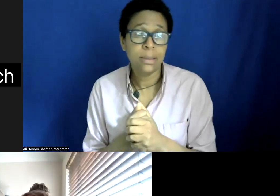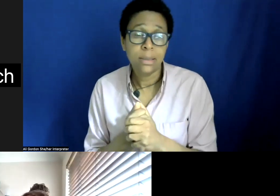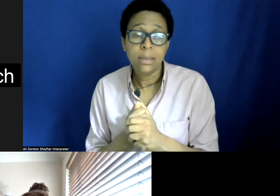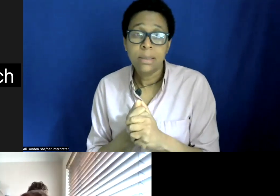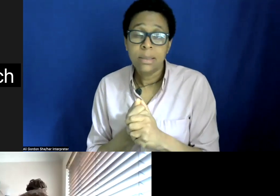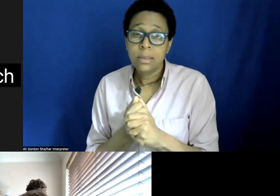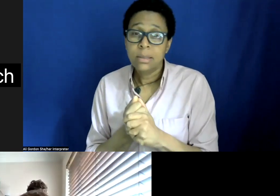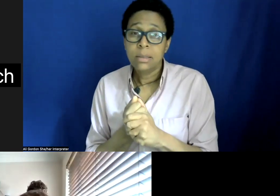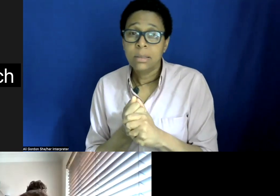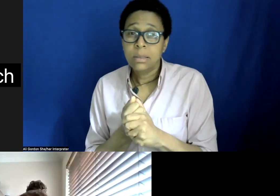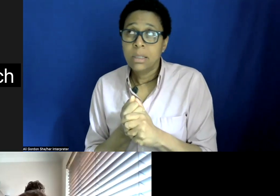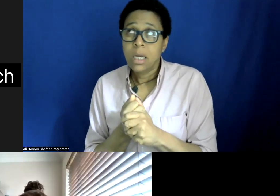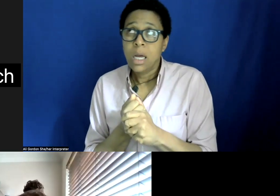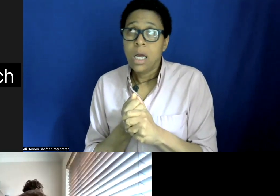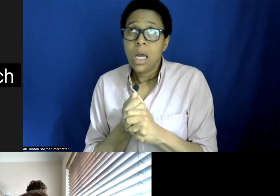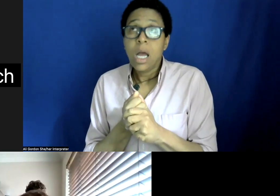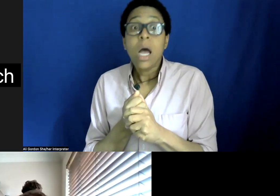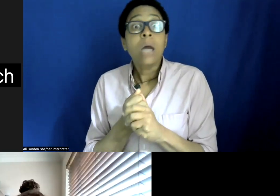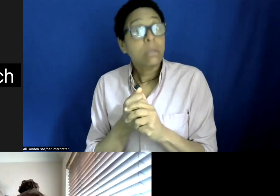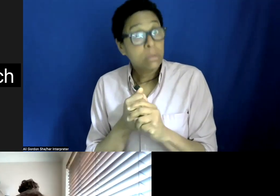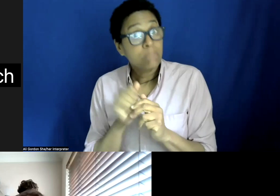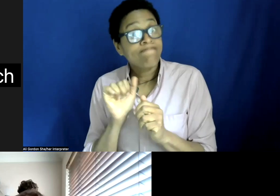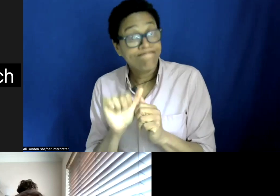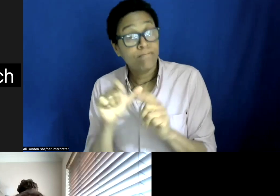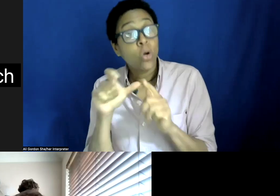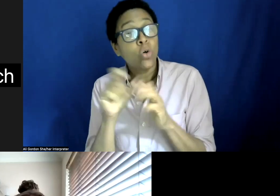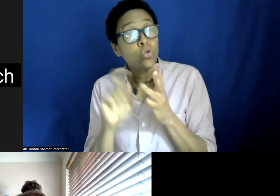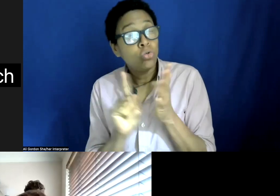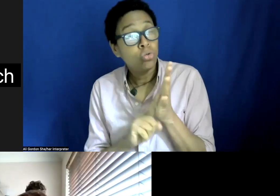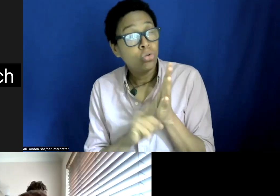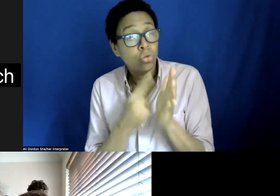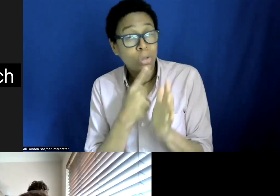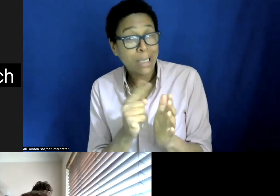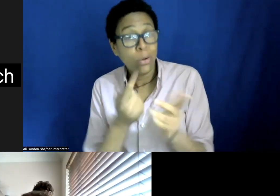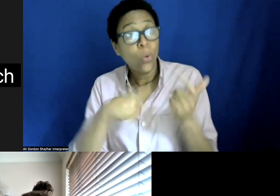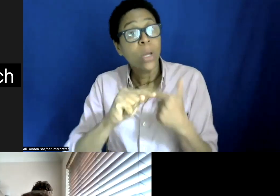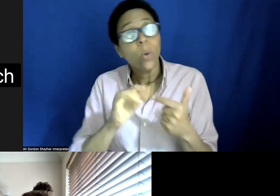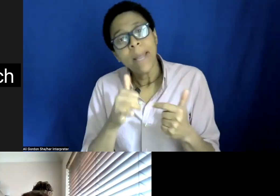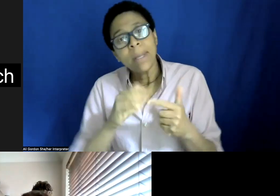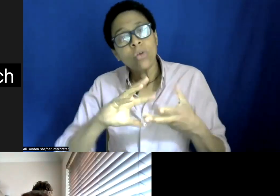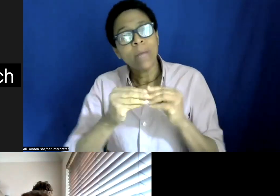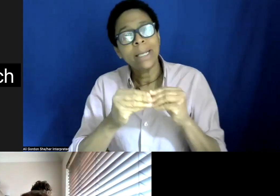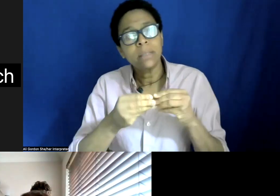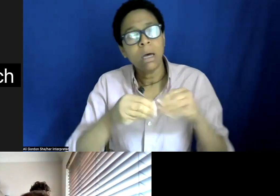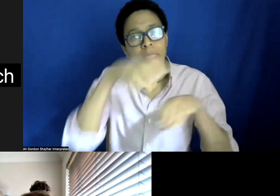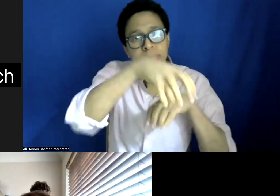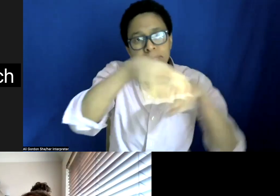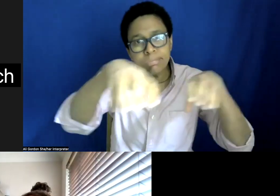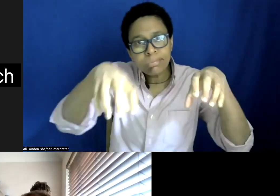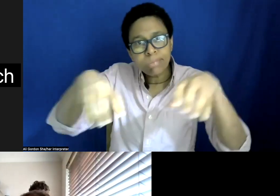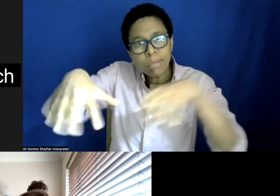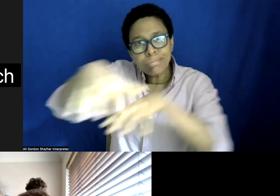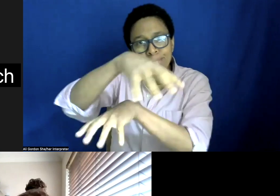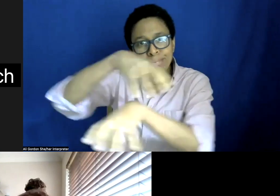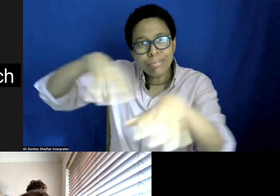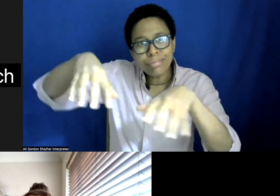a bit of a collage of people's drawings from today, if anyone does send those in. So we'll have